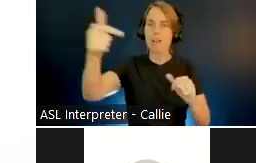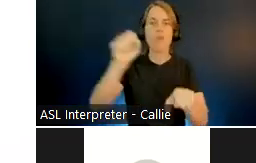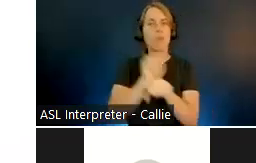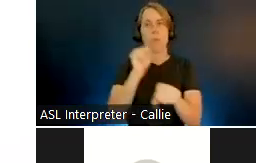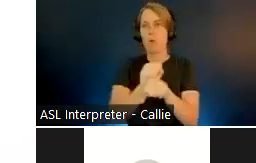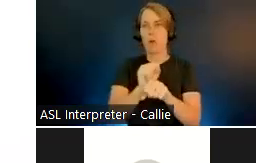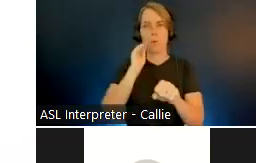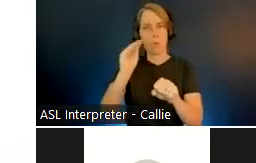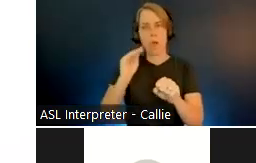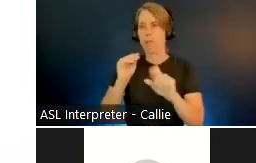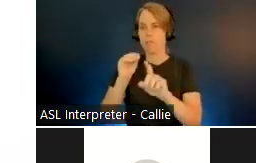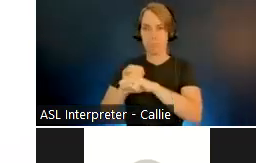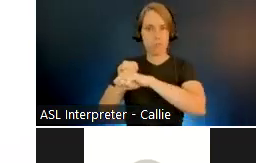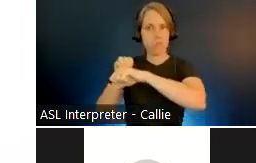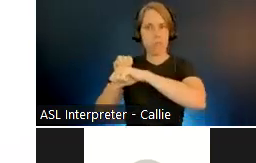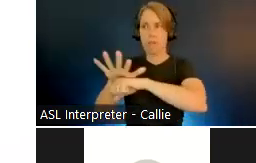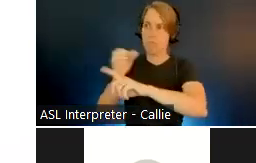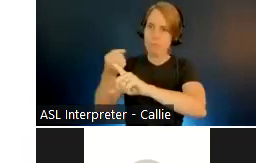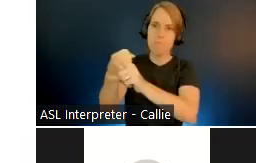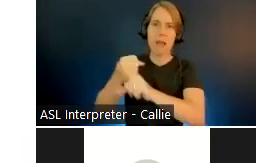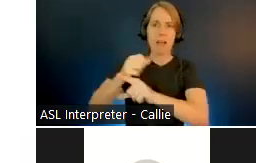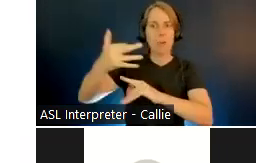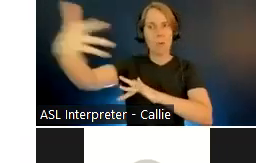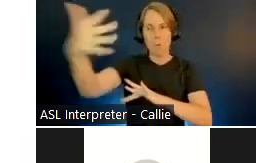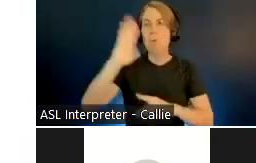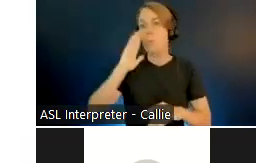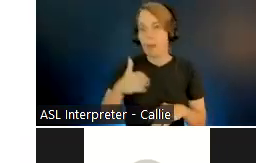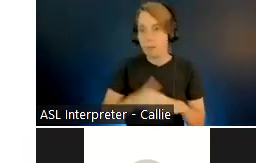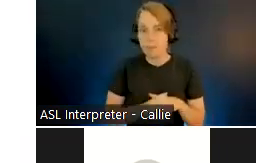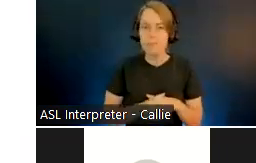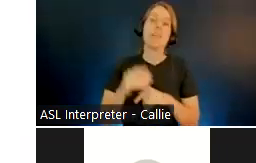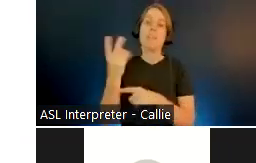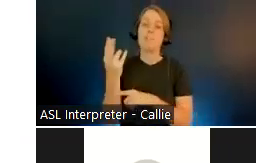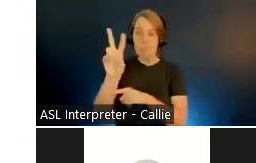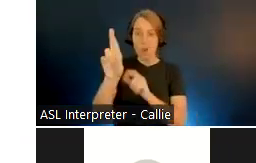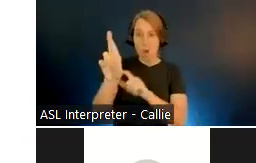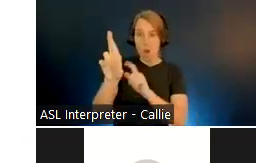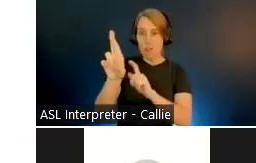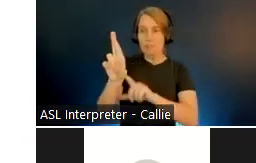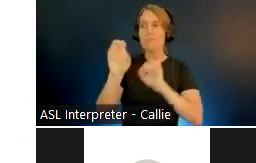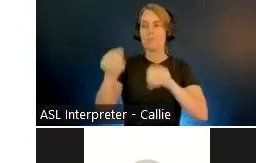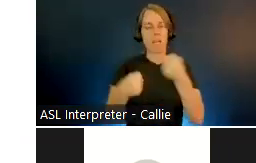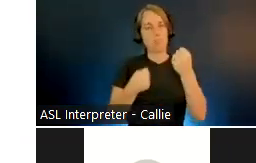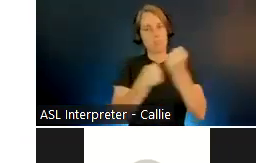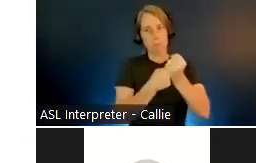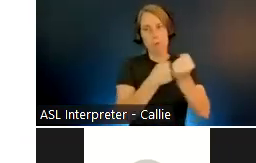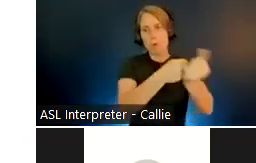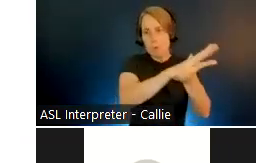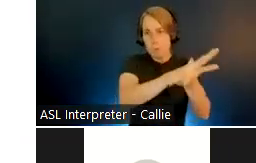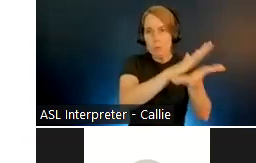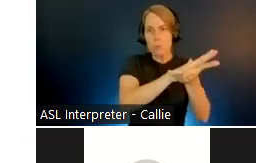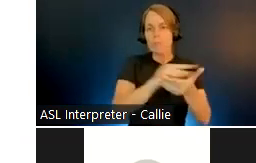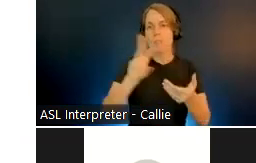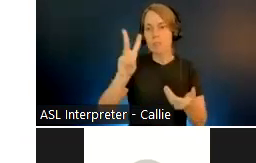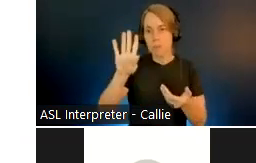has special abilities in this area to help out the schools and make sure that students with